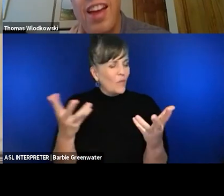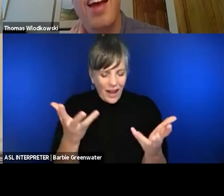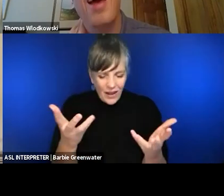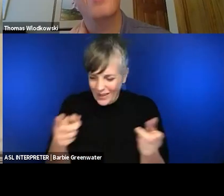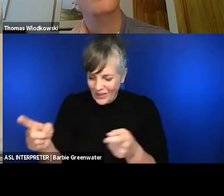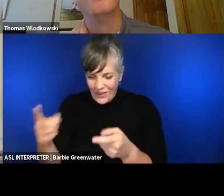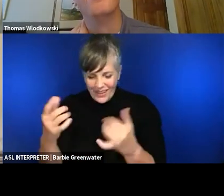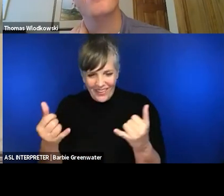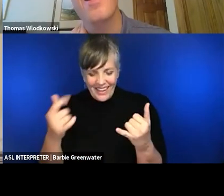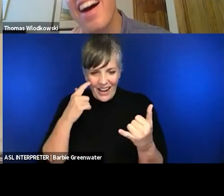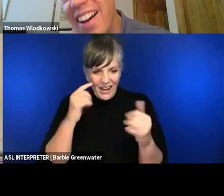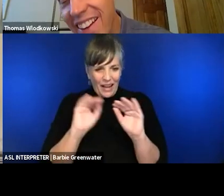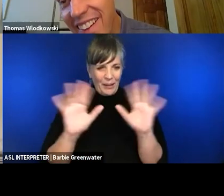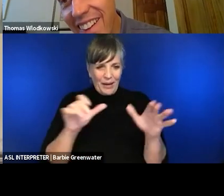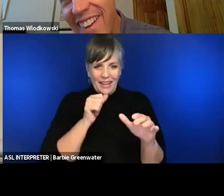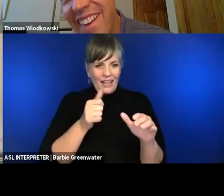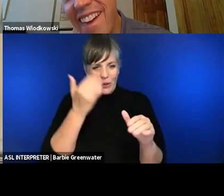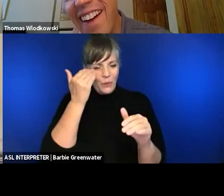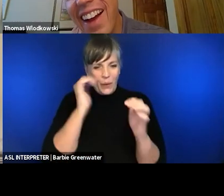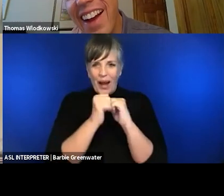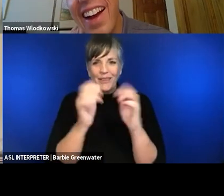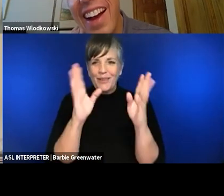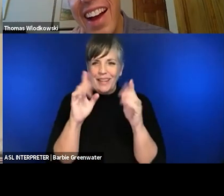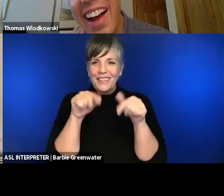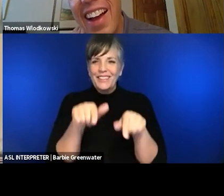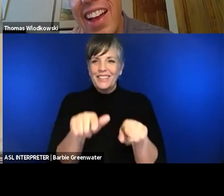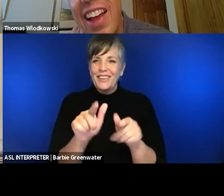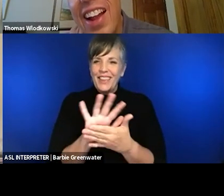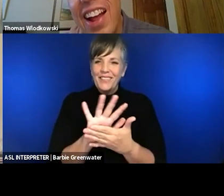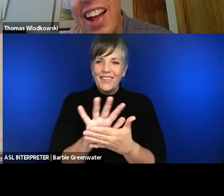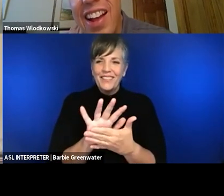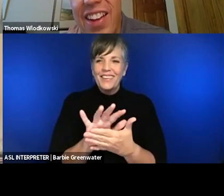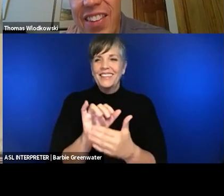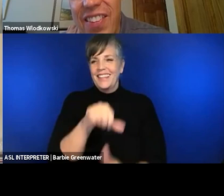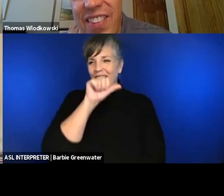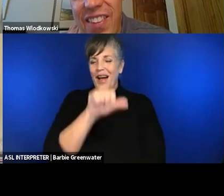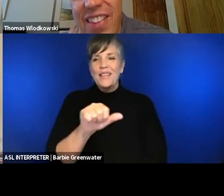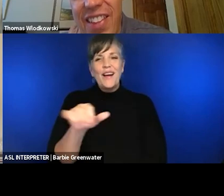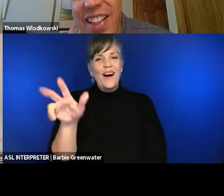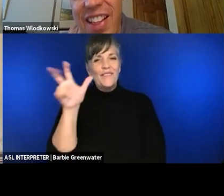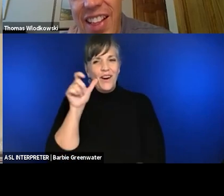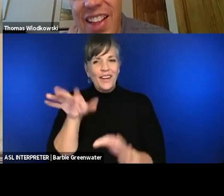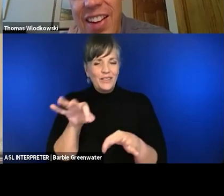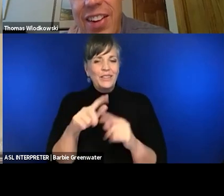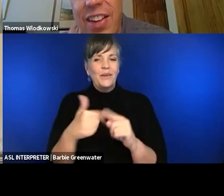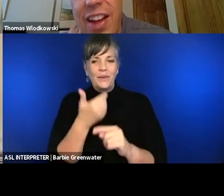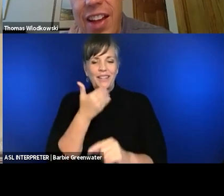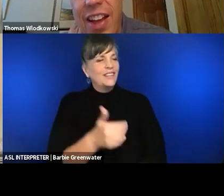here. Apparently, I don't know how to pay attention in the movie. So I good love for audio you, description Joe. When it's good. Good for